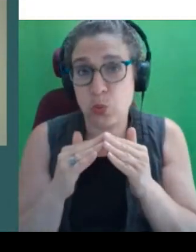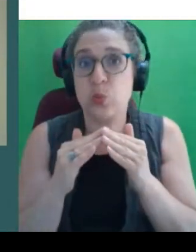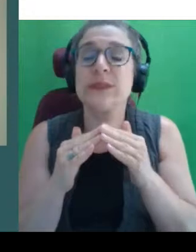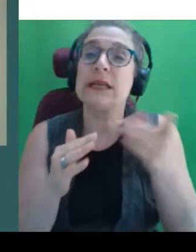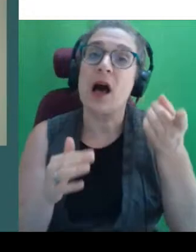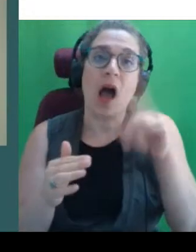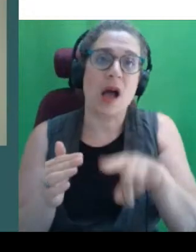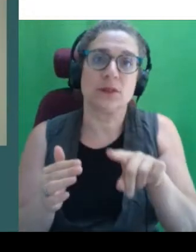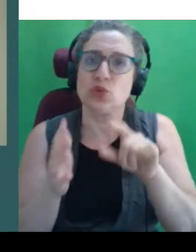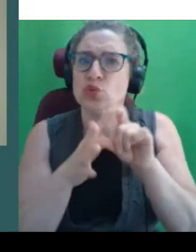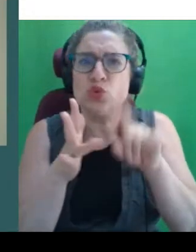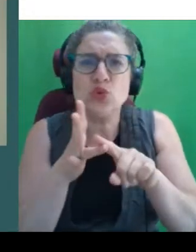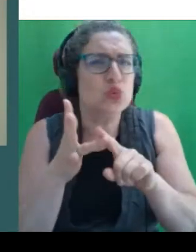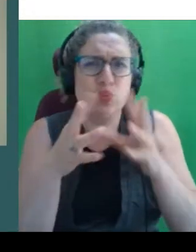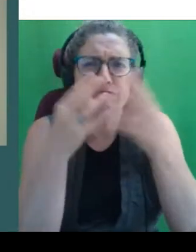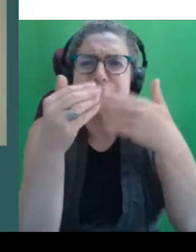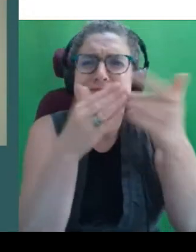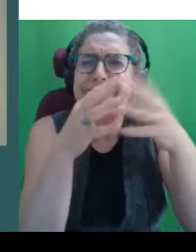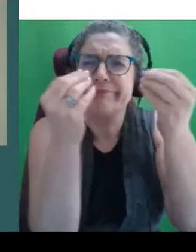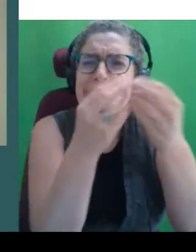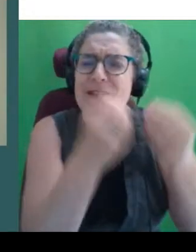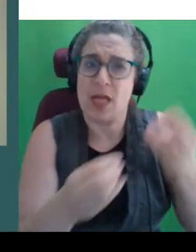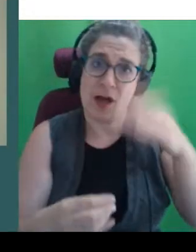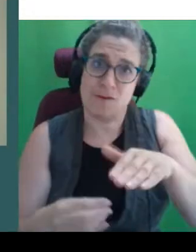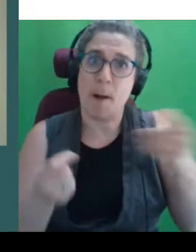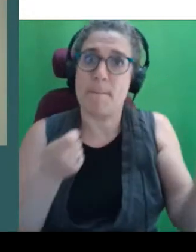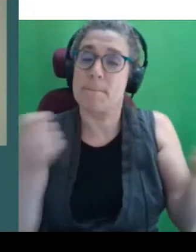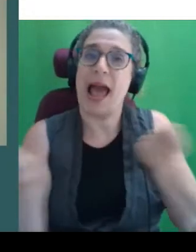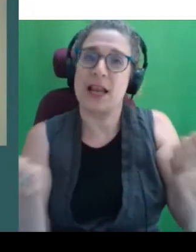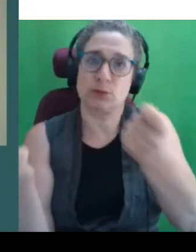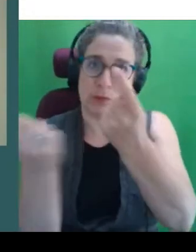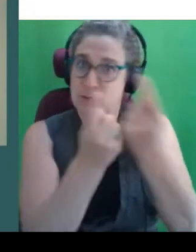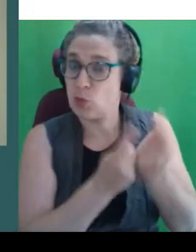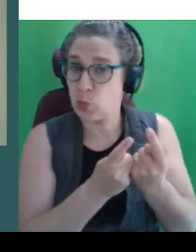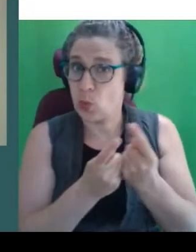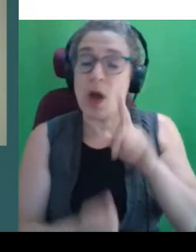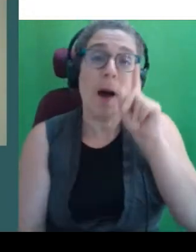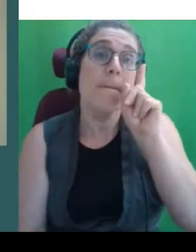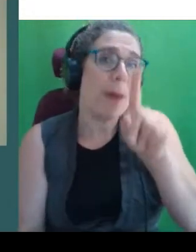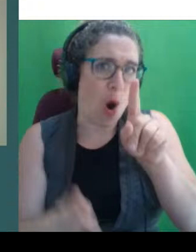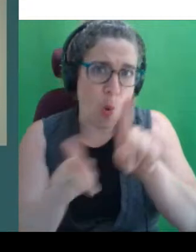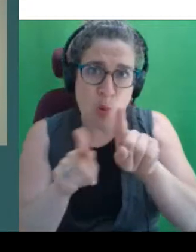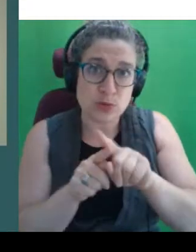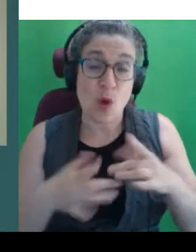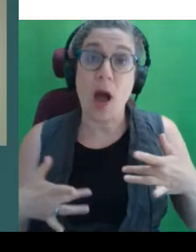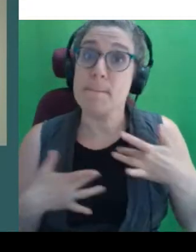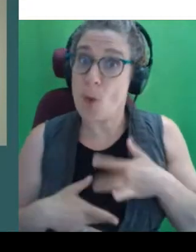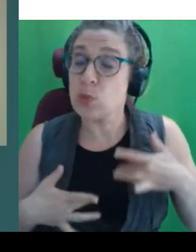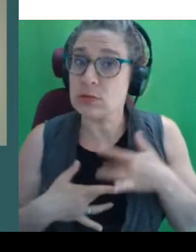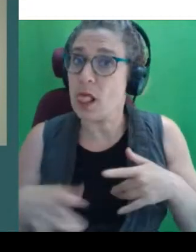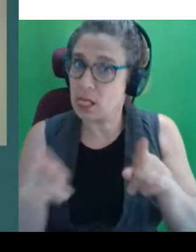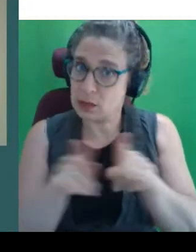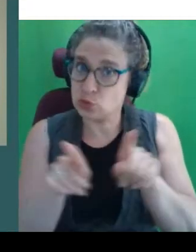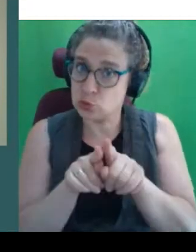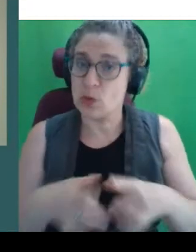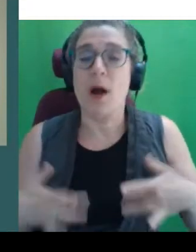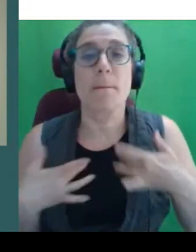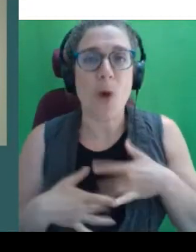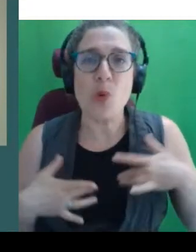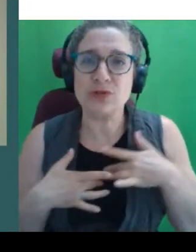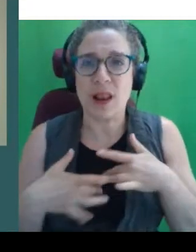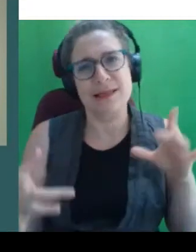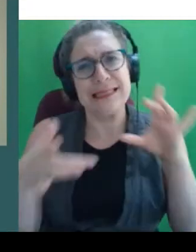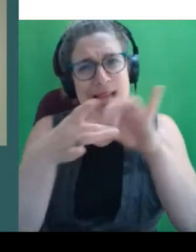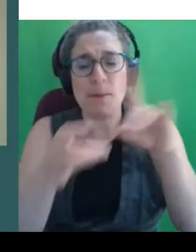do all the things from a management point of view. But then you've got the emotional side, the emotional attachment that the family feels to the